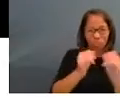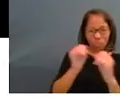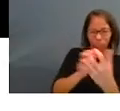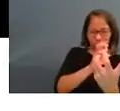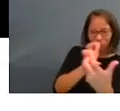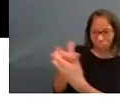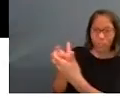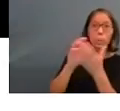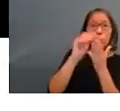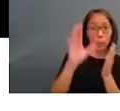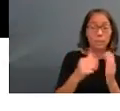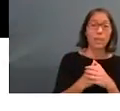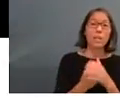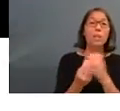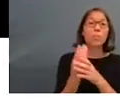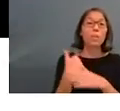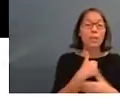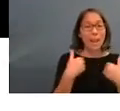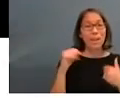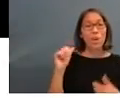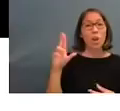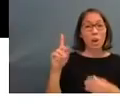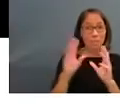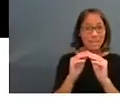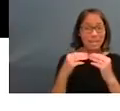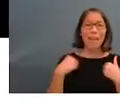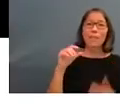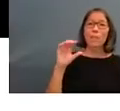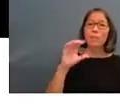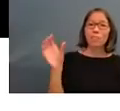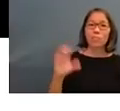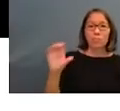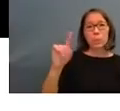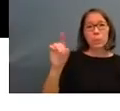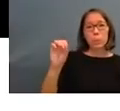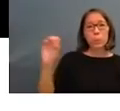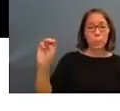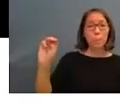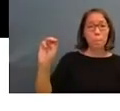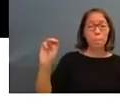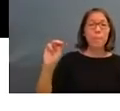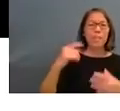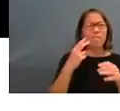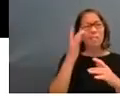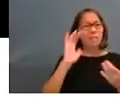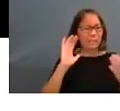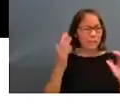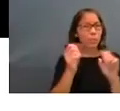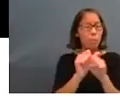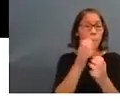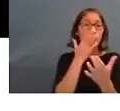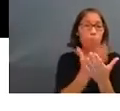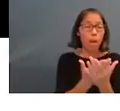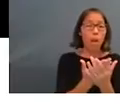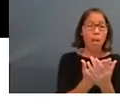the spring, we held our ARD meetings via the Zoom platform that seemed to really work well. We do plan to continue holding ARDs